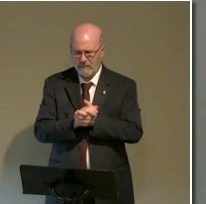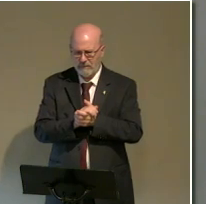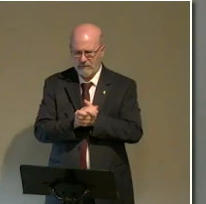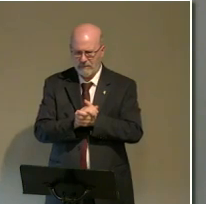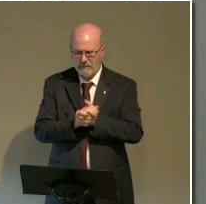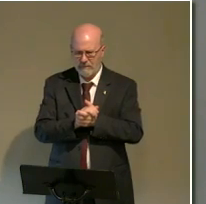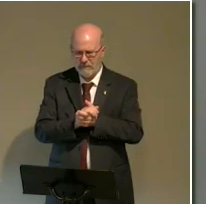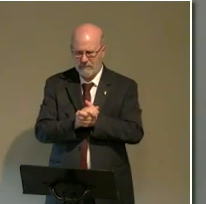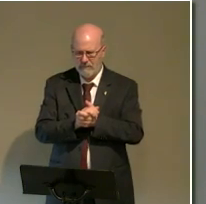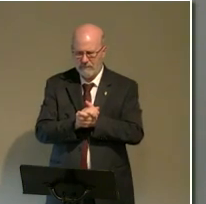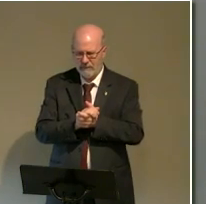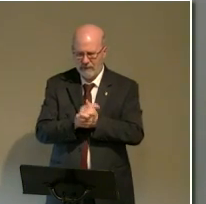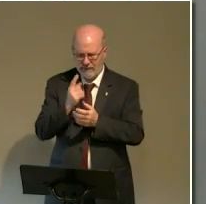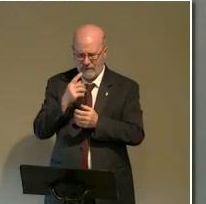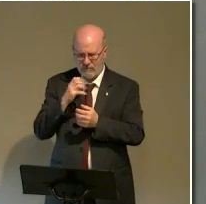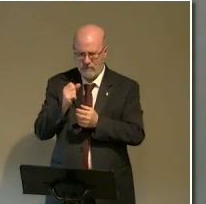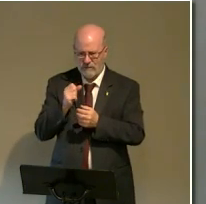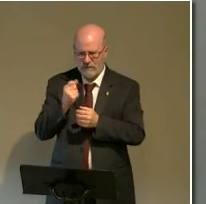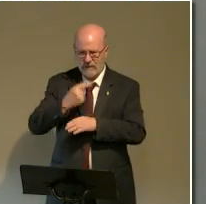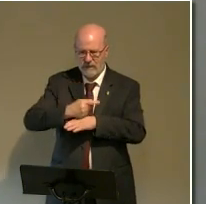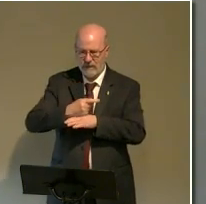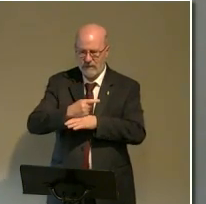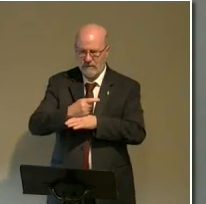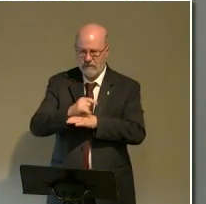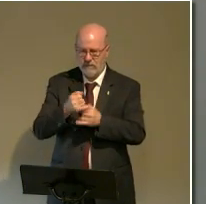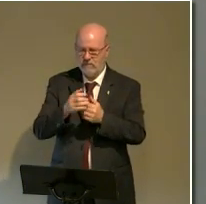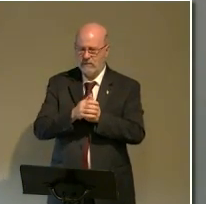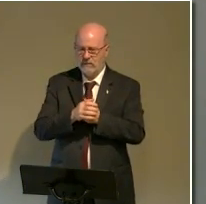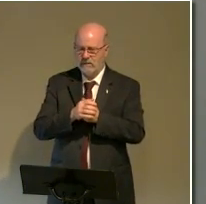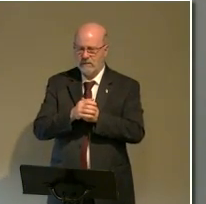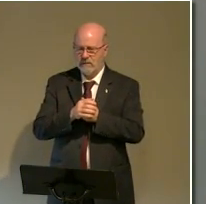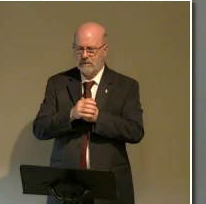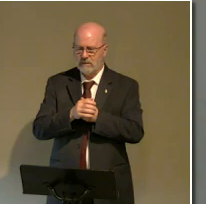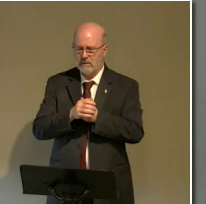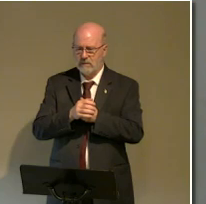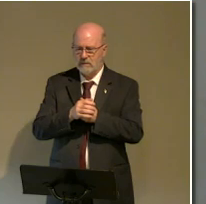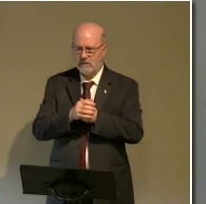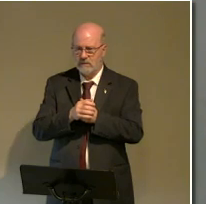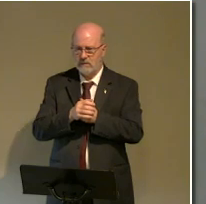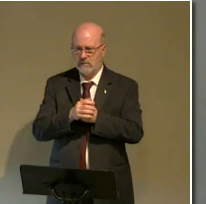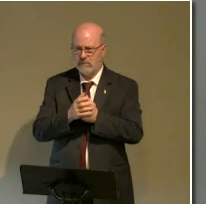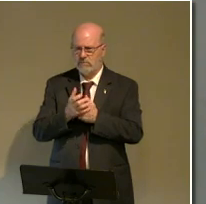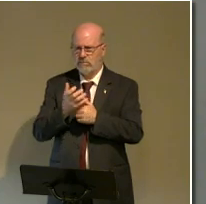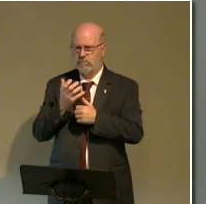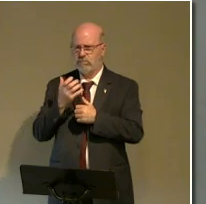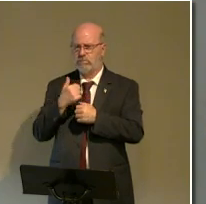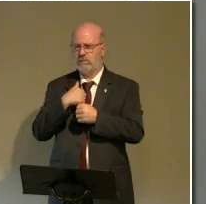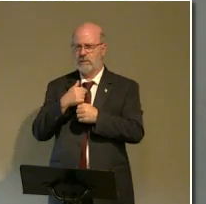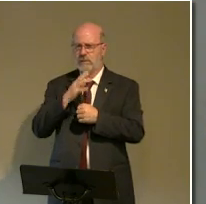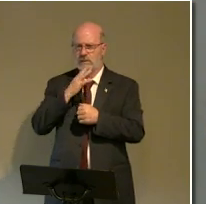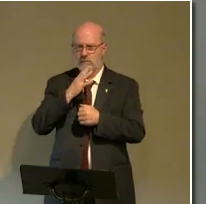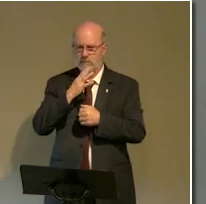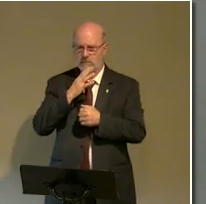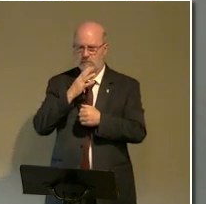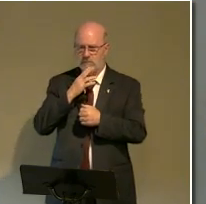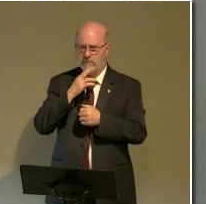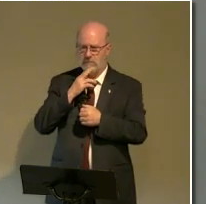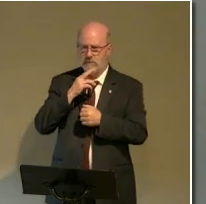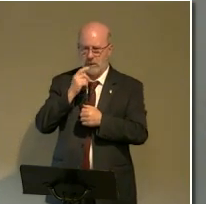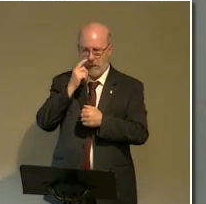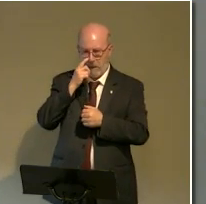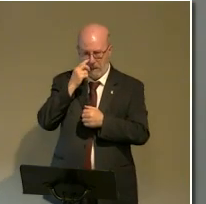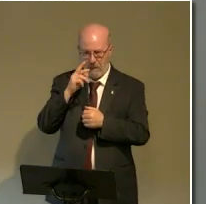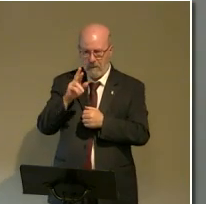I don't remember. I think it was that day, and it just kind of, it rocked me. So I was speaking to Rosie, and she said,